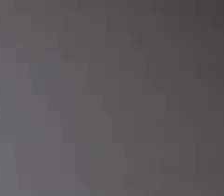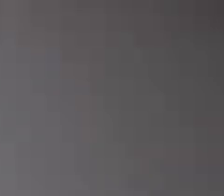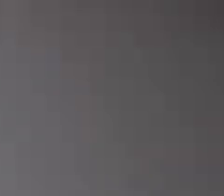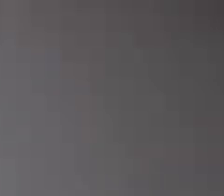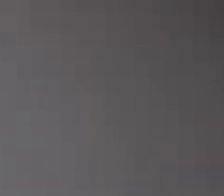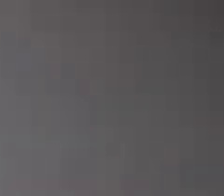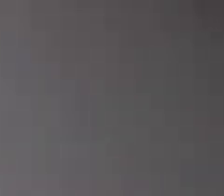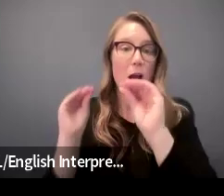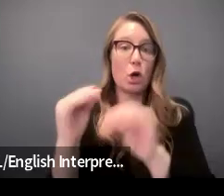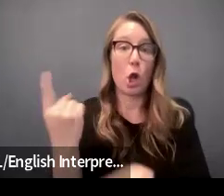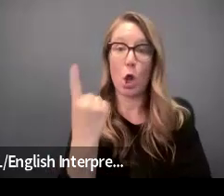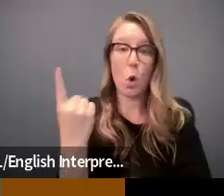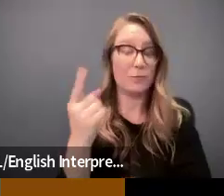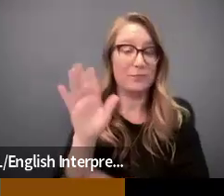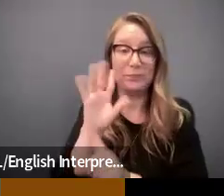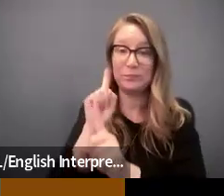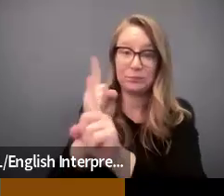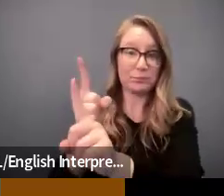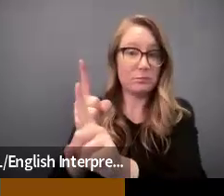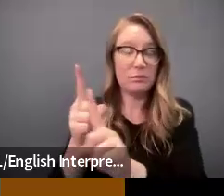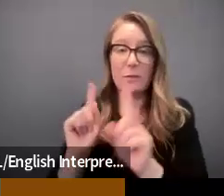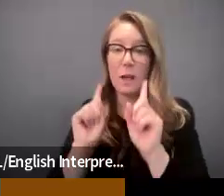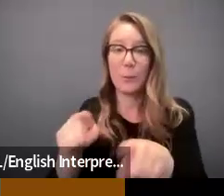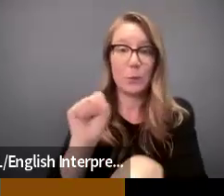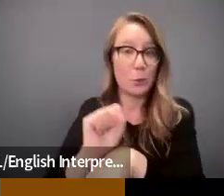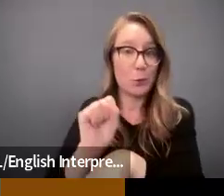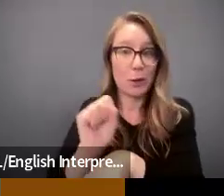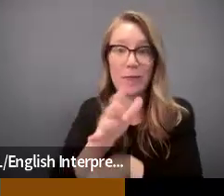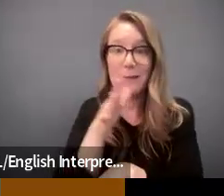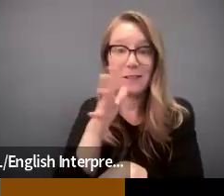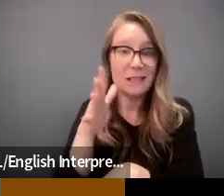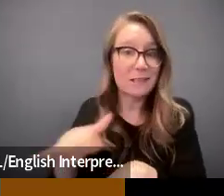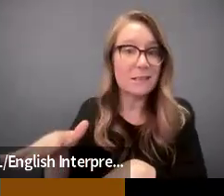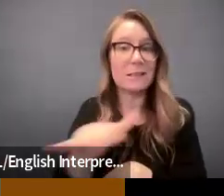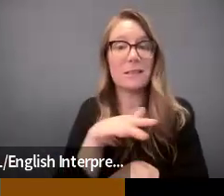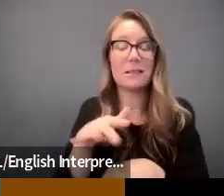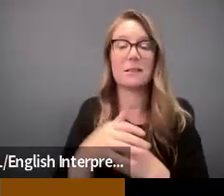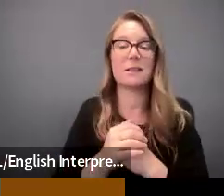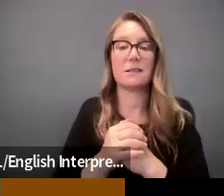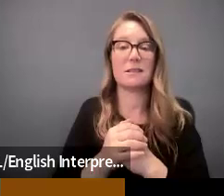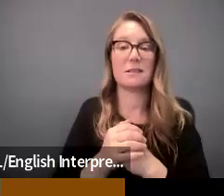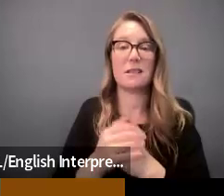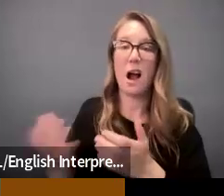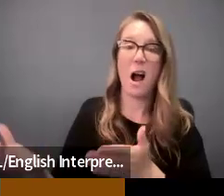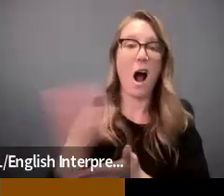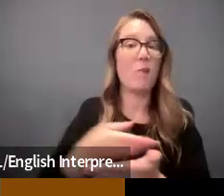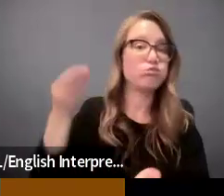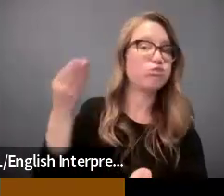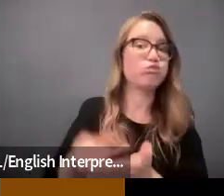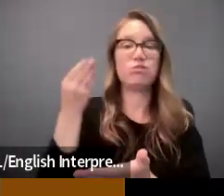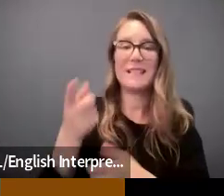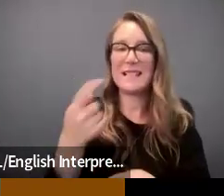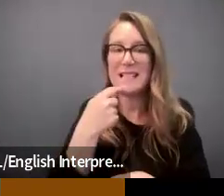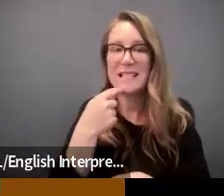He migrated alone with the intention of coming to work the fields, making tons of money, he said, and